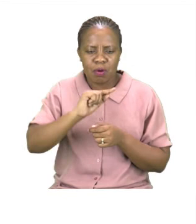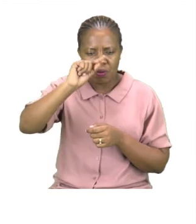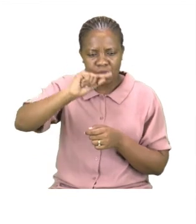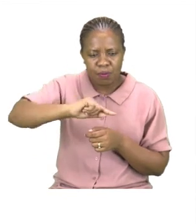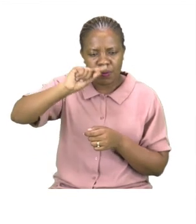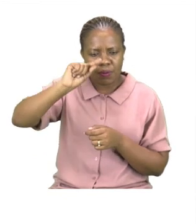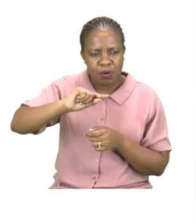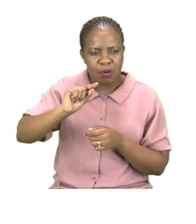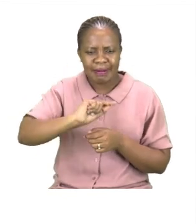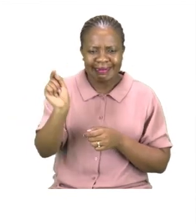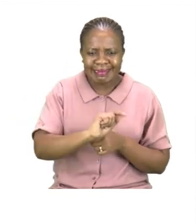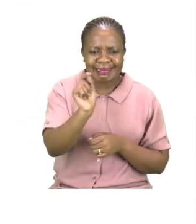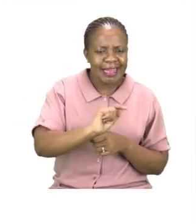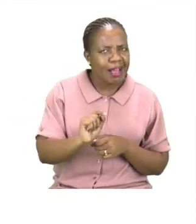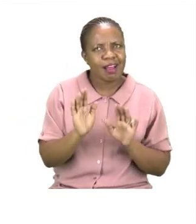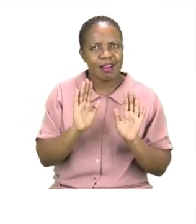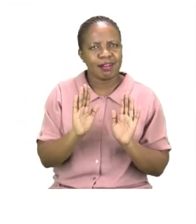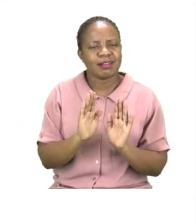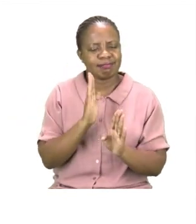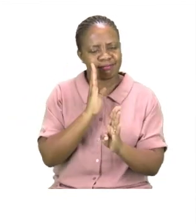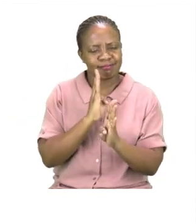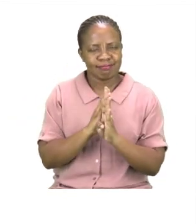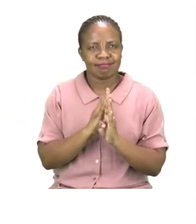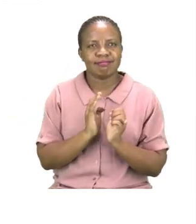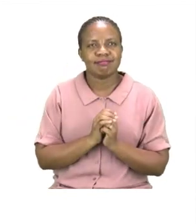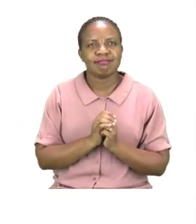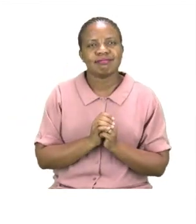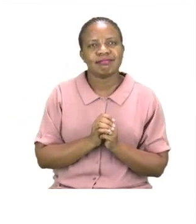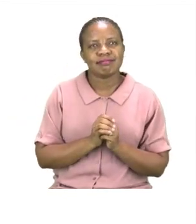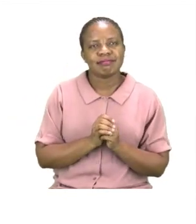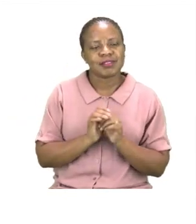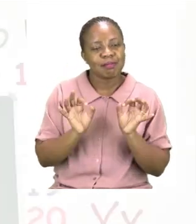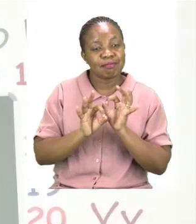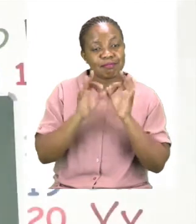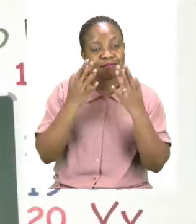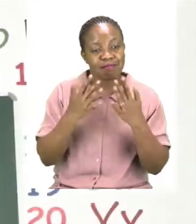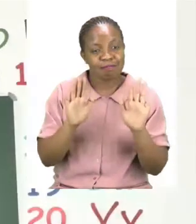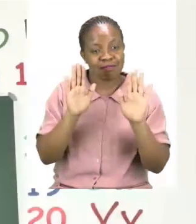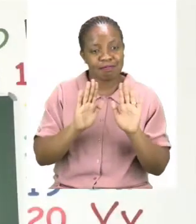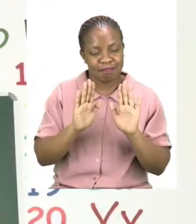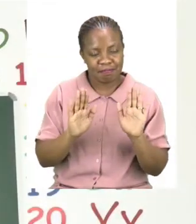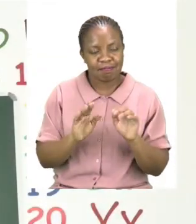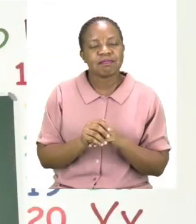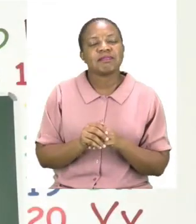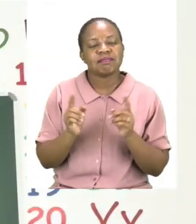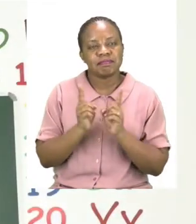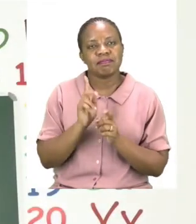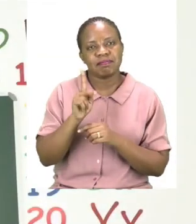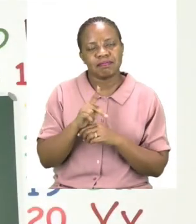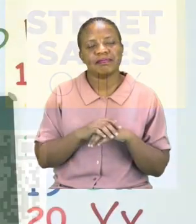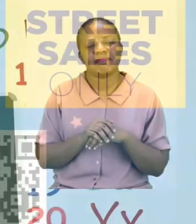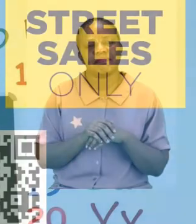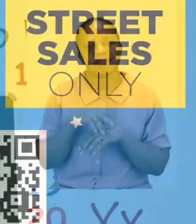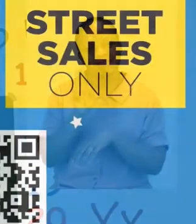I will see you after you have coloured your beautiful picture. We'll be back after this short